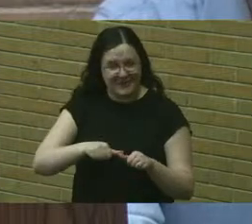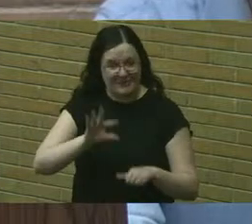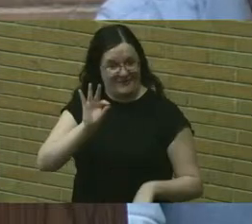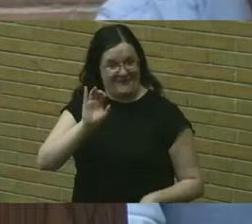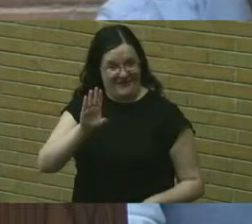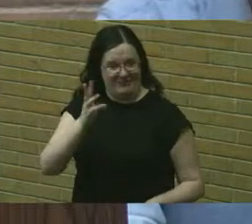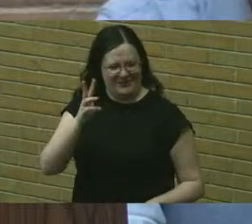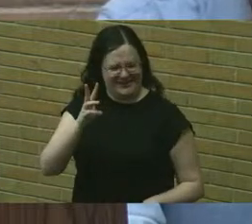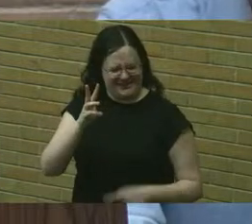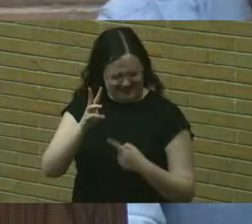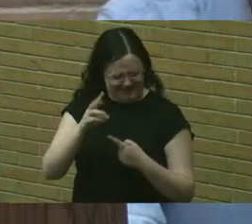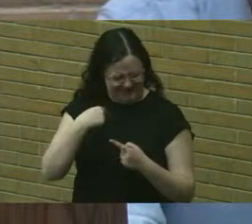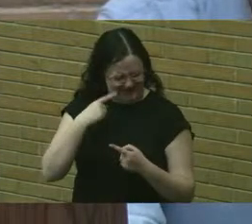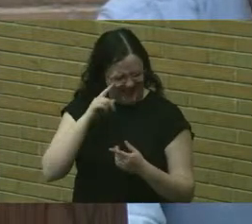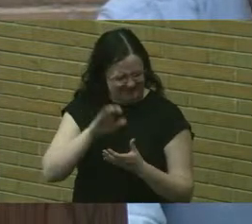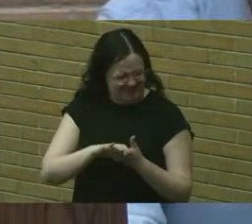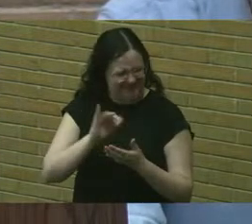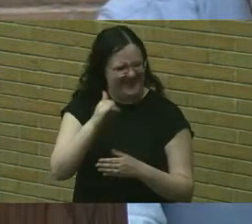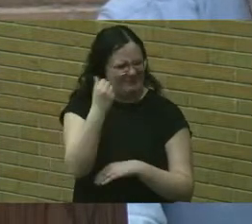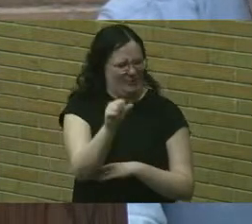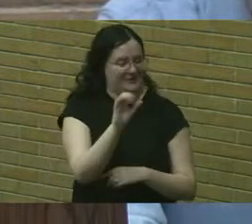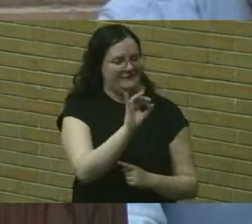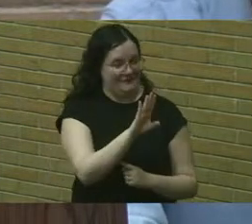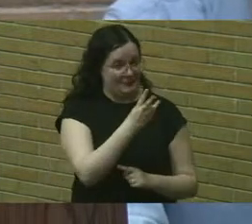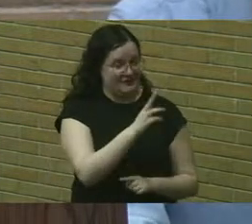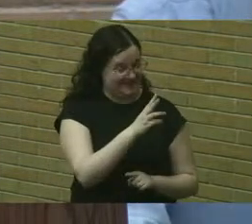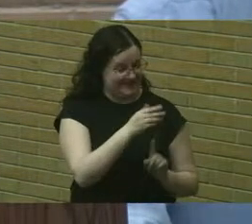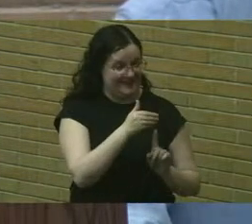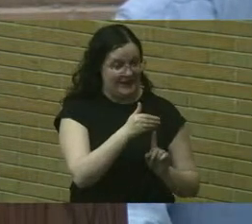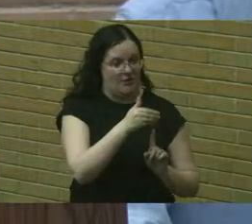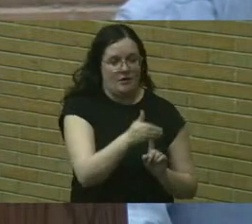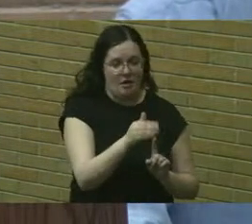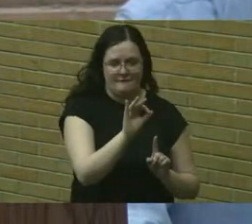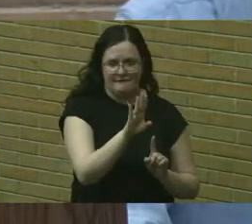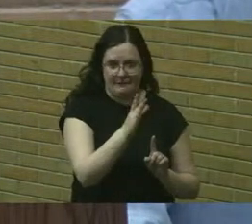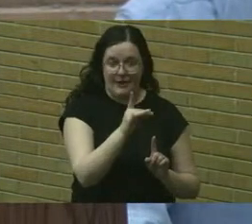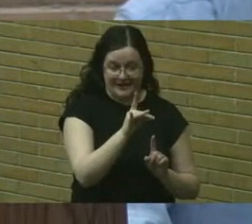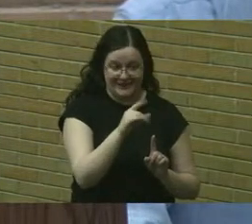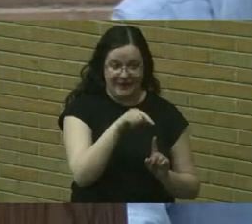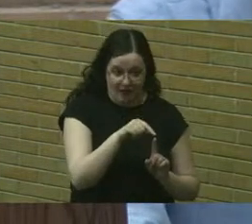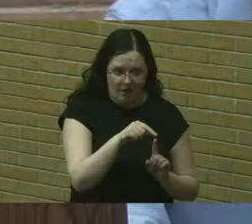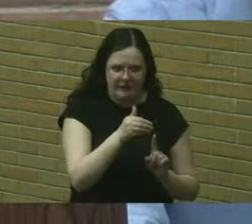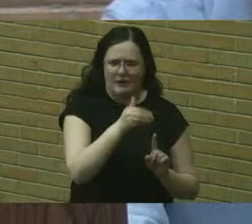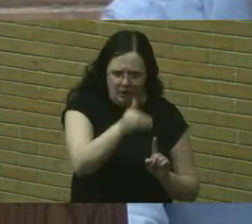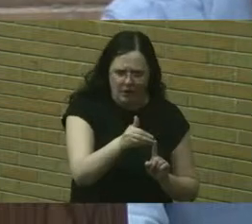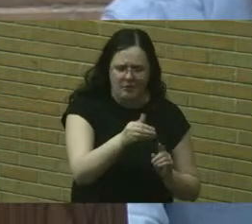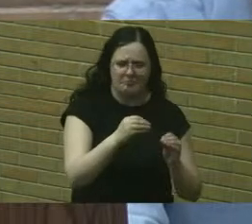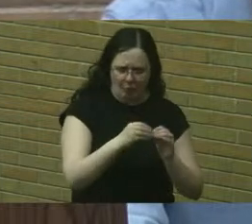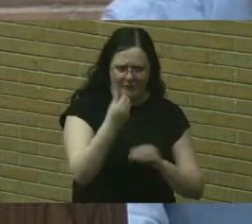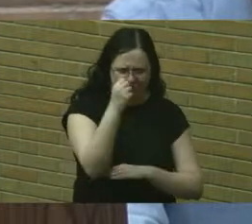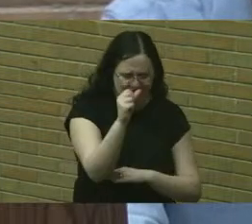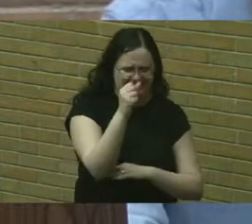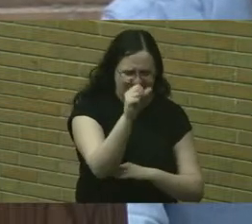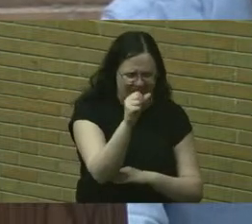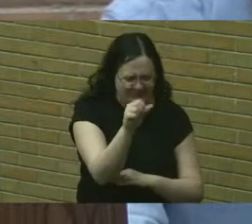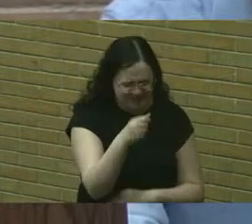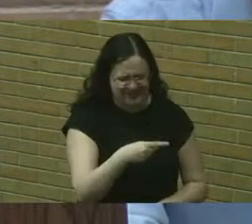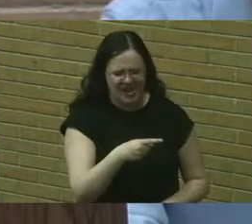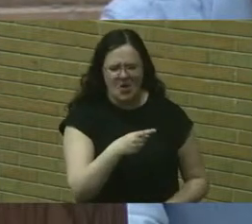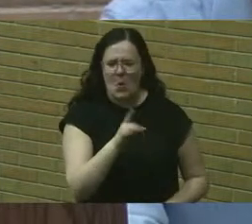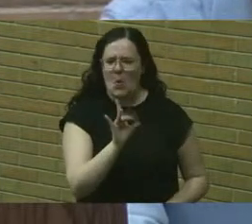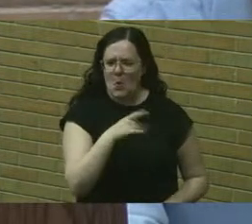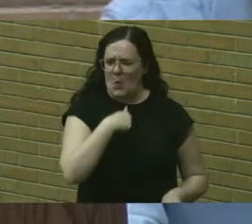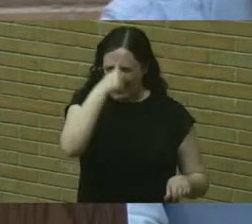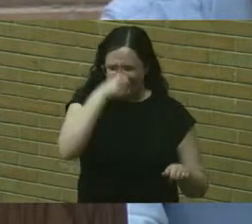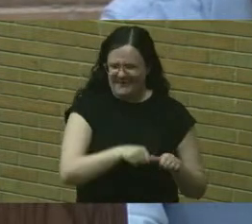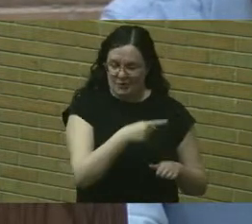16th, I believe it was, and then followed by that on February 18th, and then there were additional protests. Those protests ended